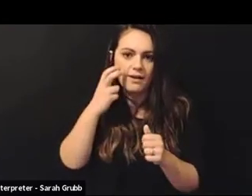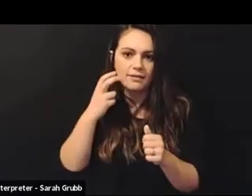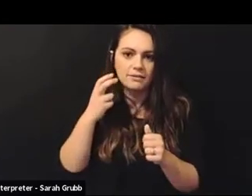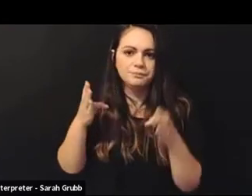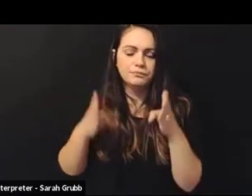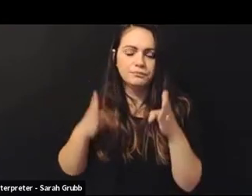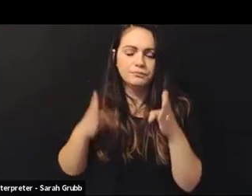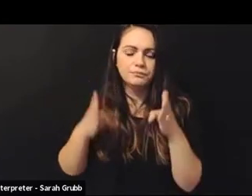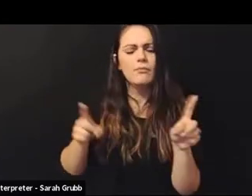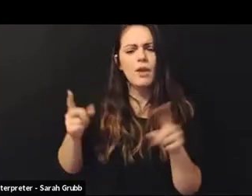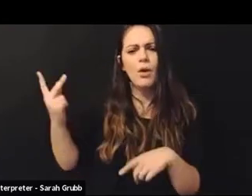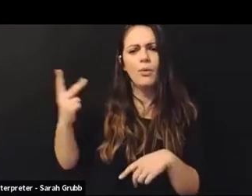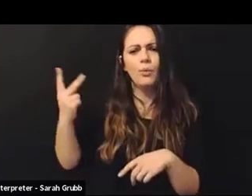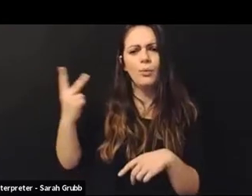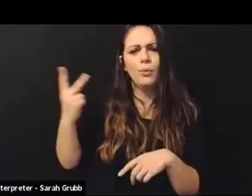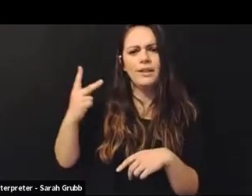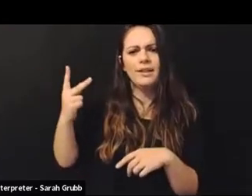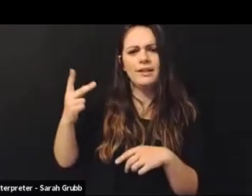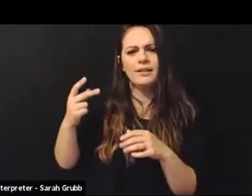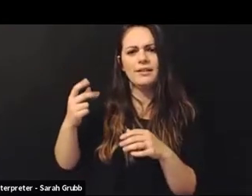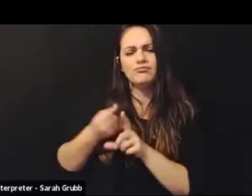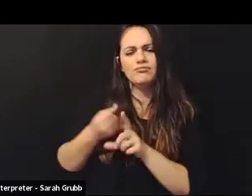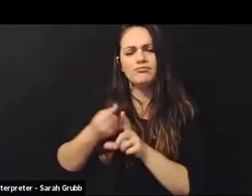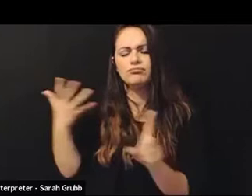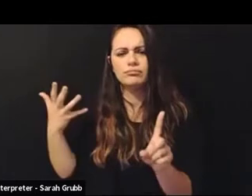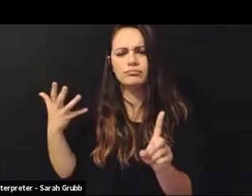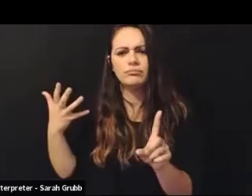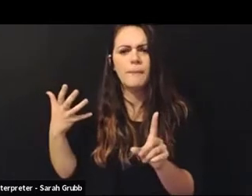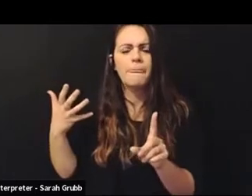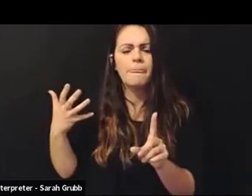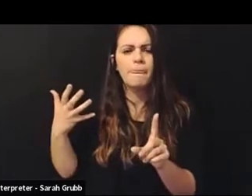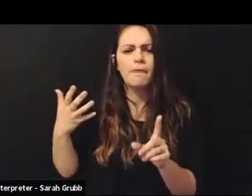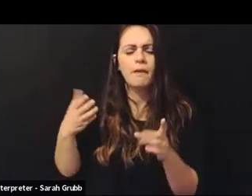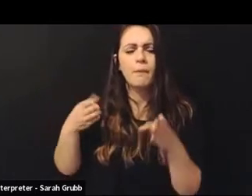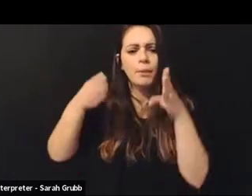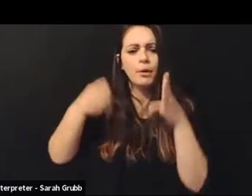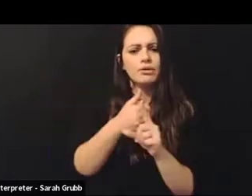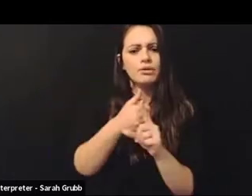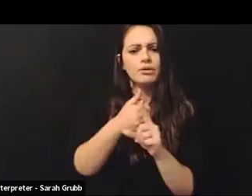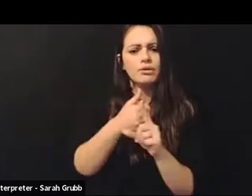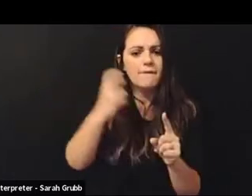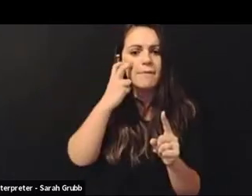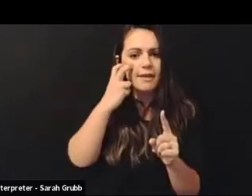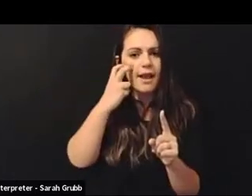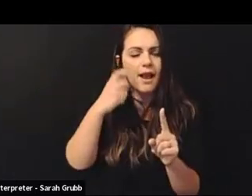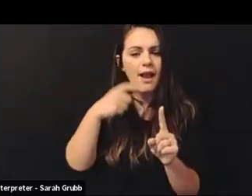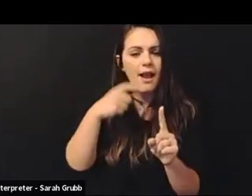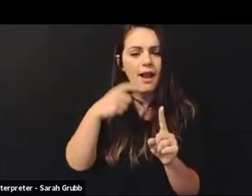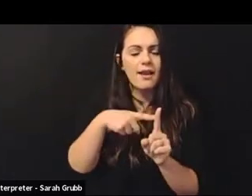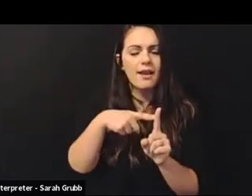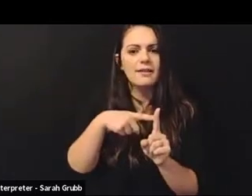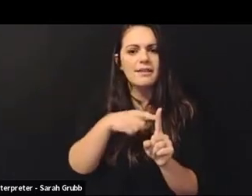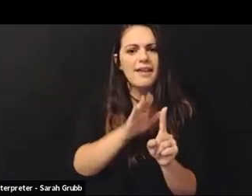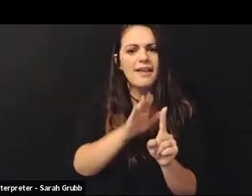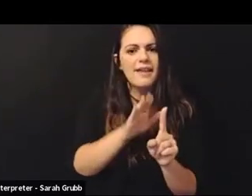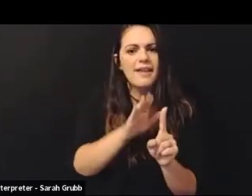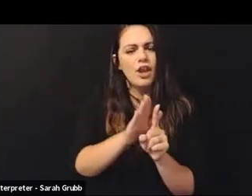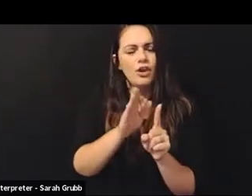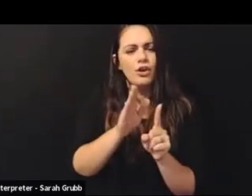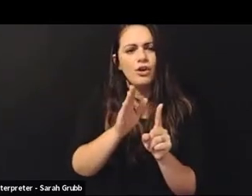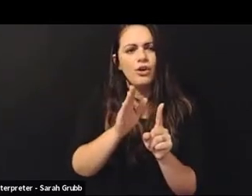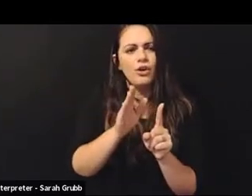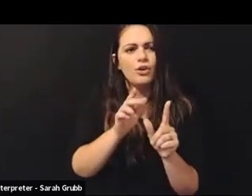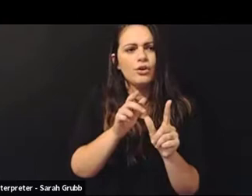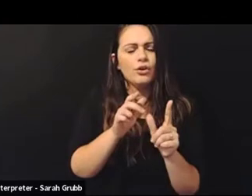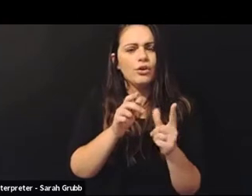the lens of someone who's deafblind is getting sensory information in some kind of